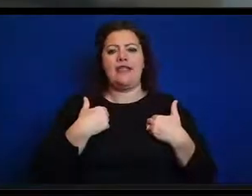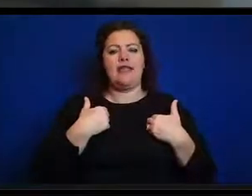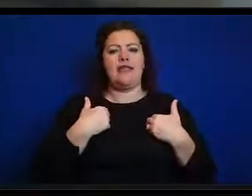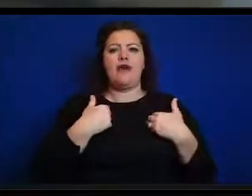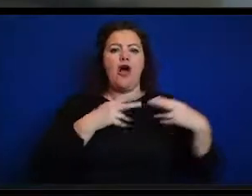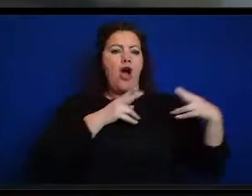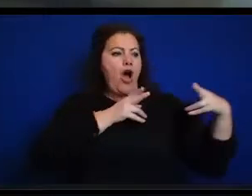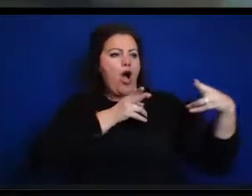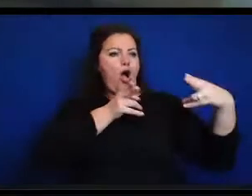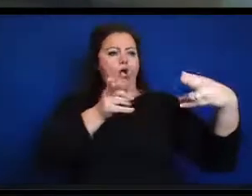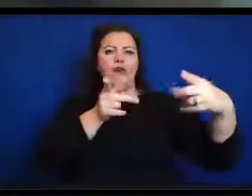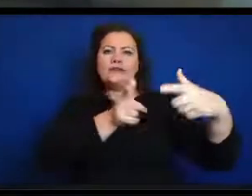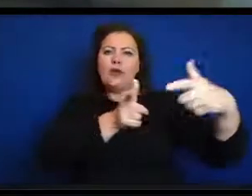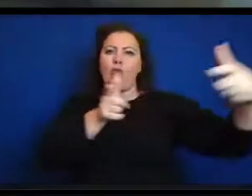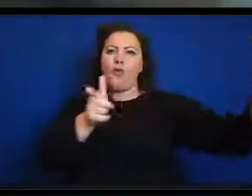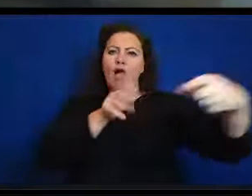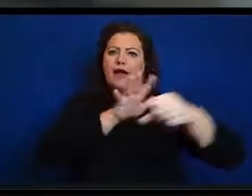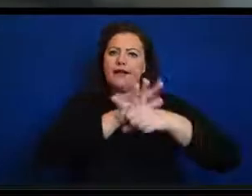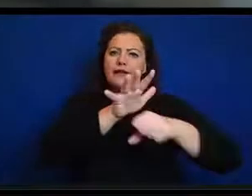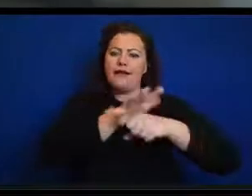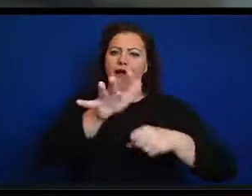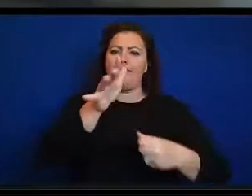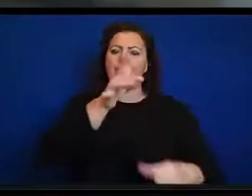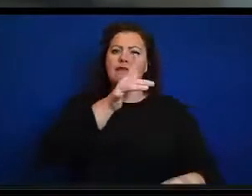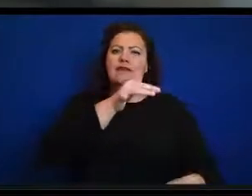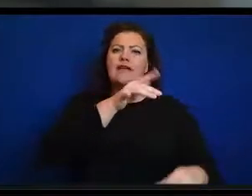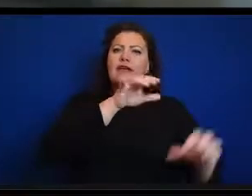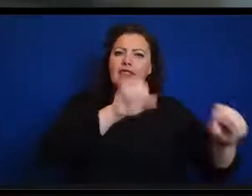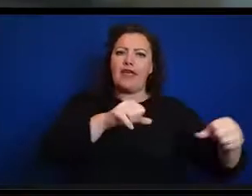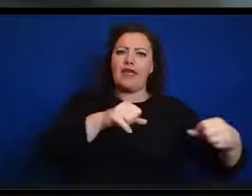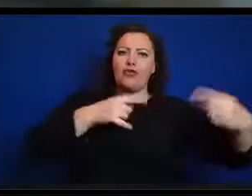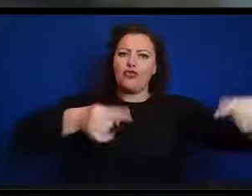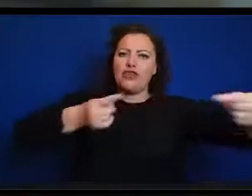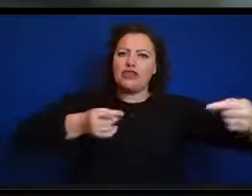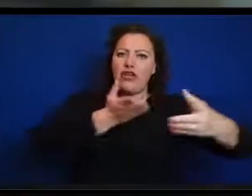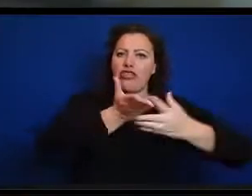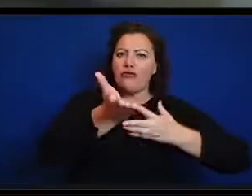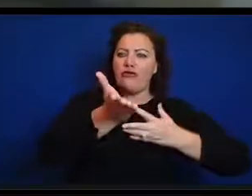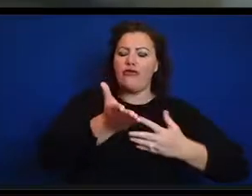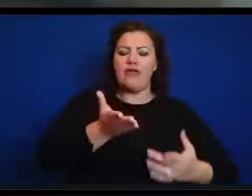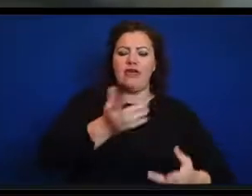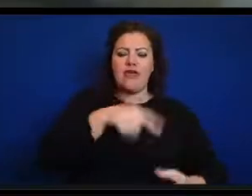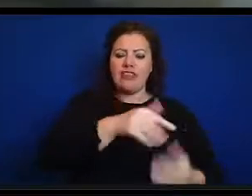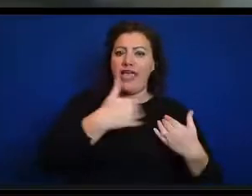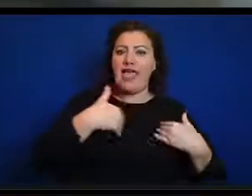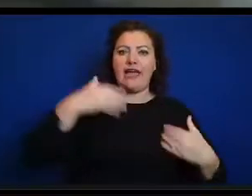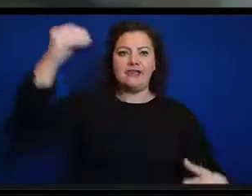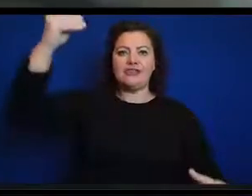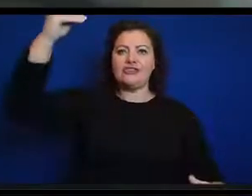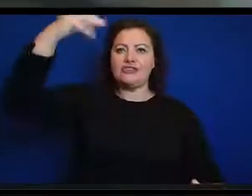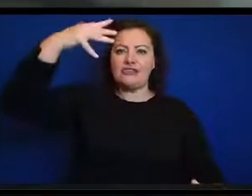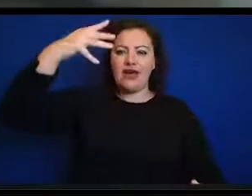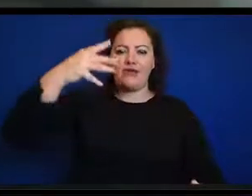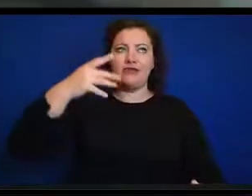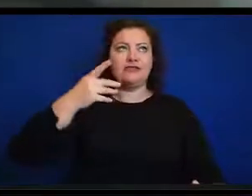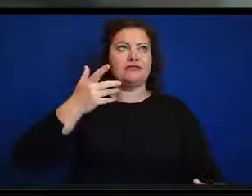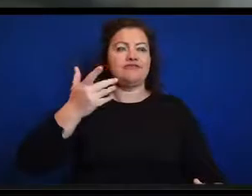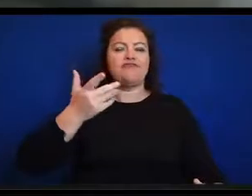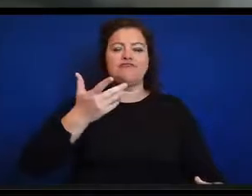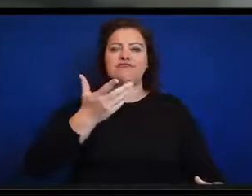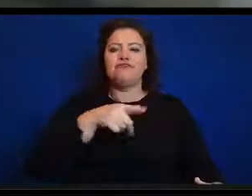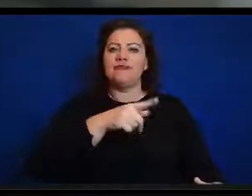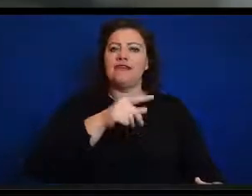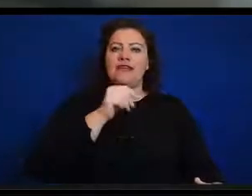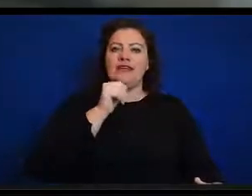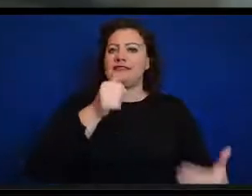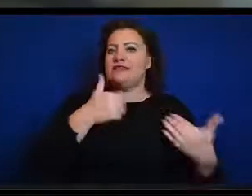hallways that were wide enough to get a wheelchair through. They had showers that were did not